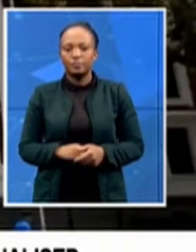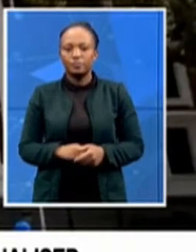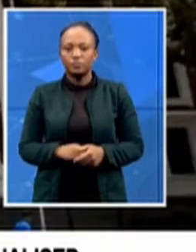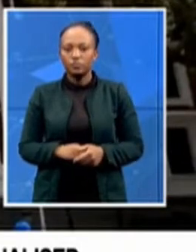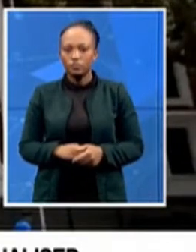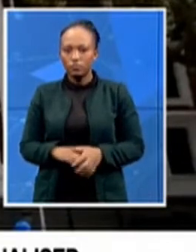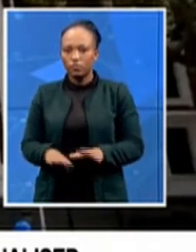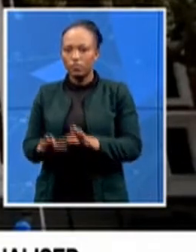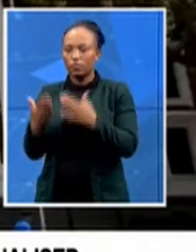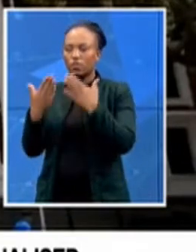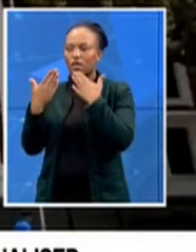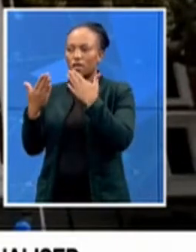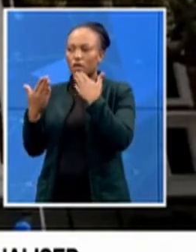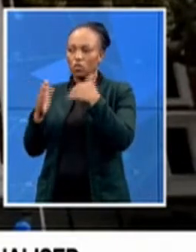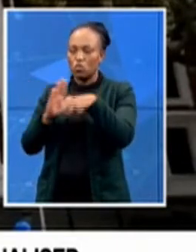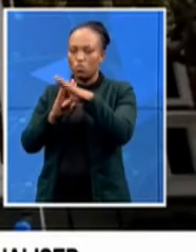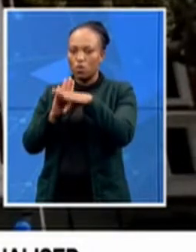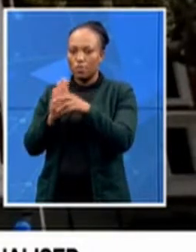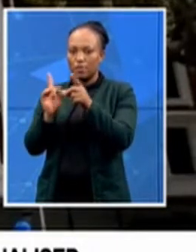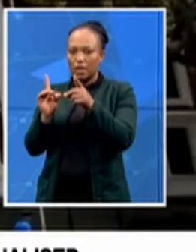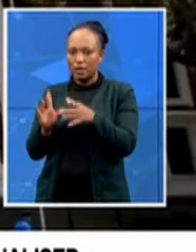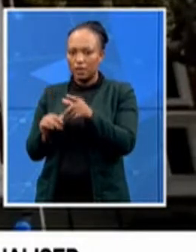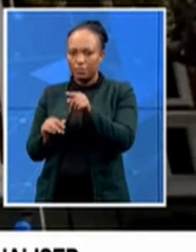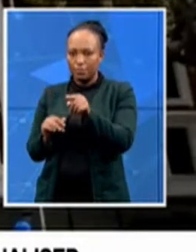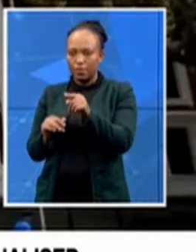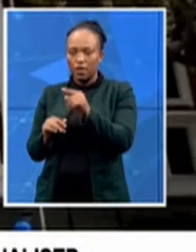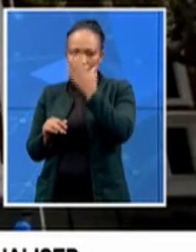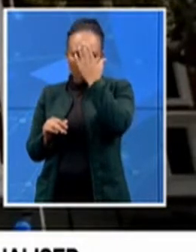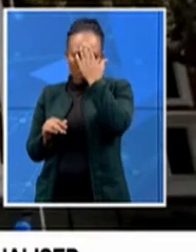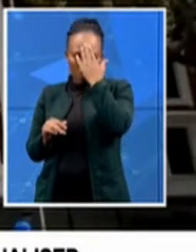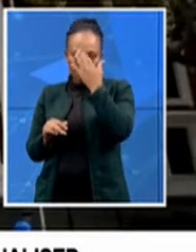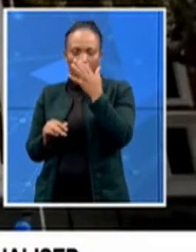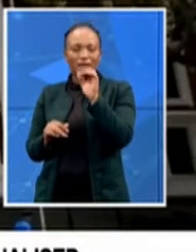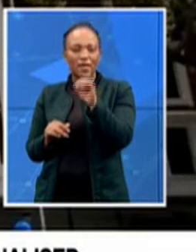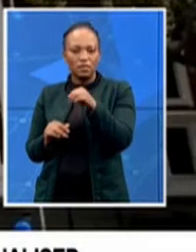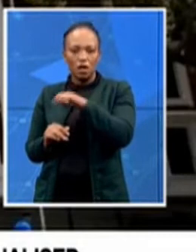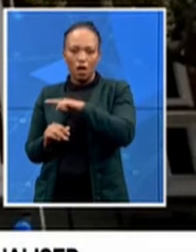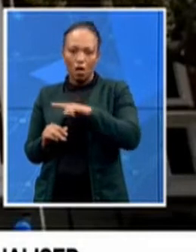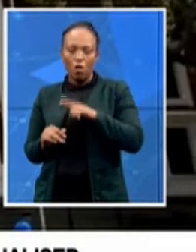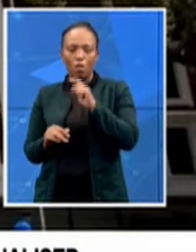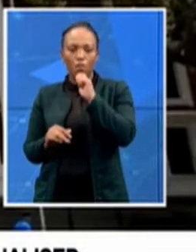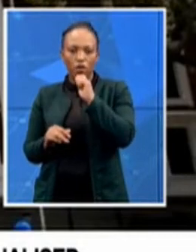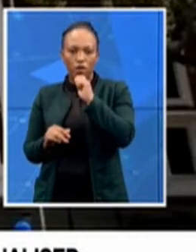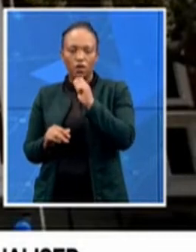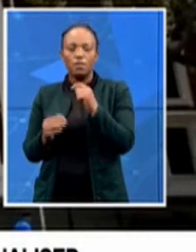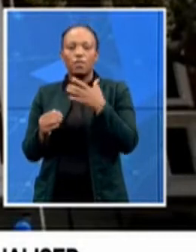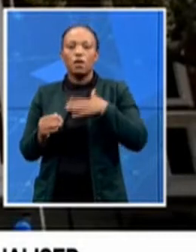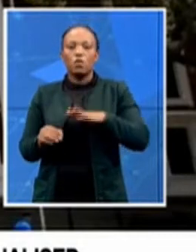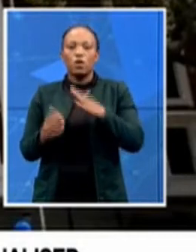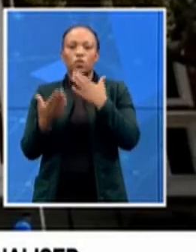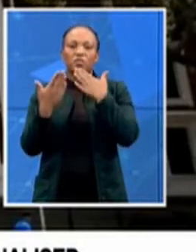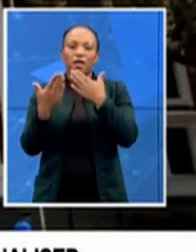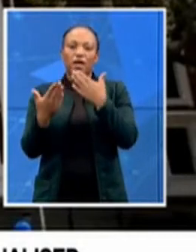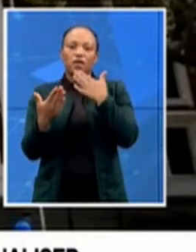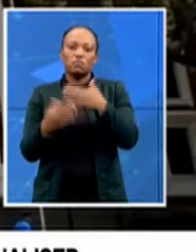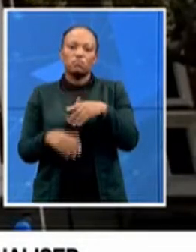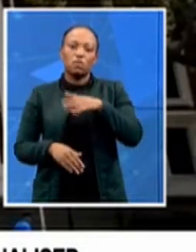that it's been a long morning. Let me thank and pass my greetings to my colleague there,